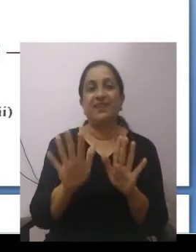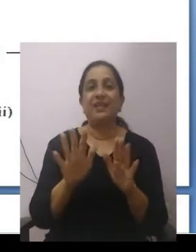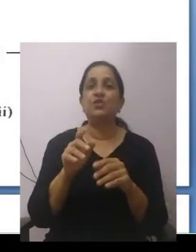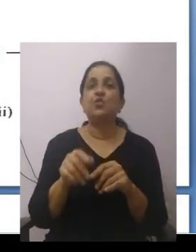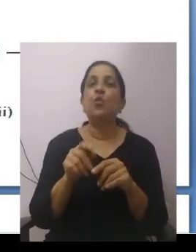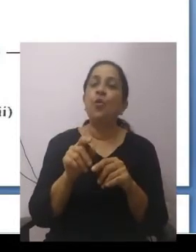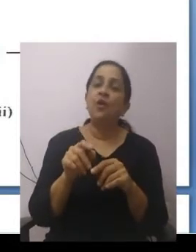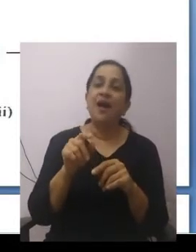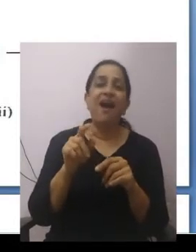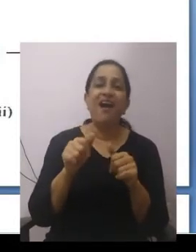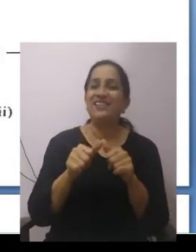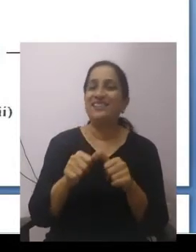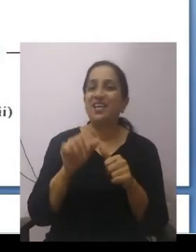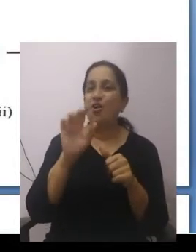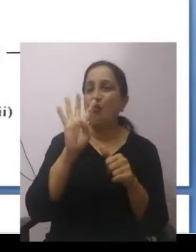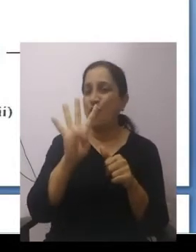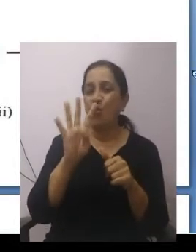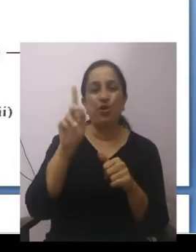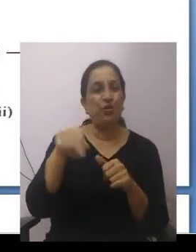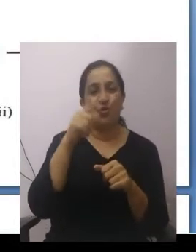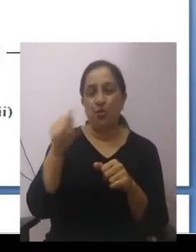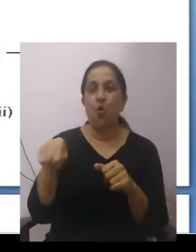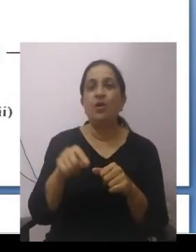the answer.